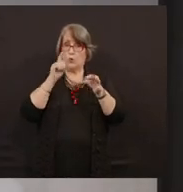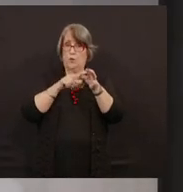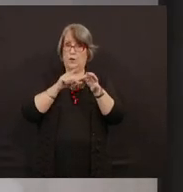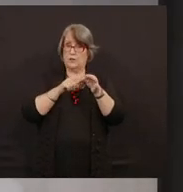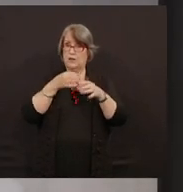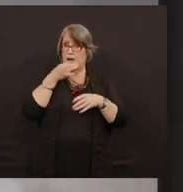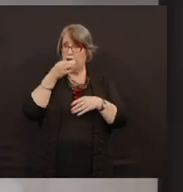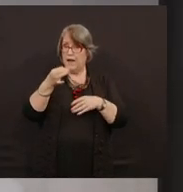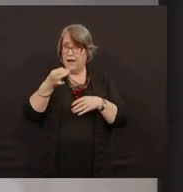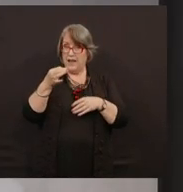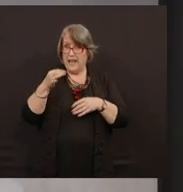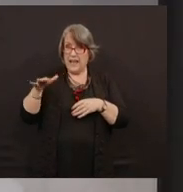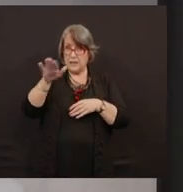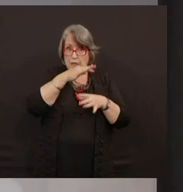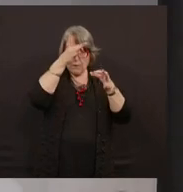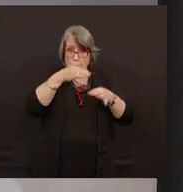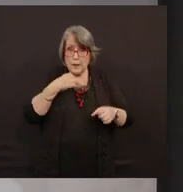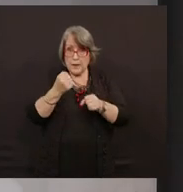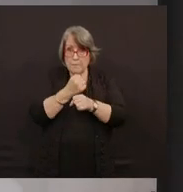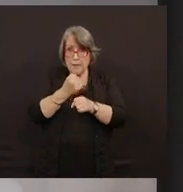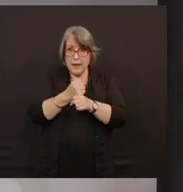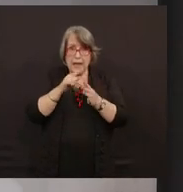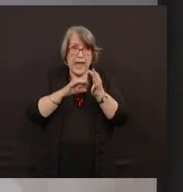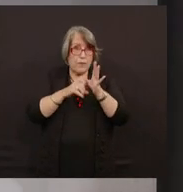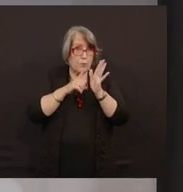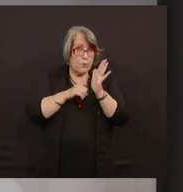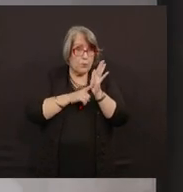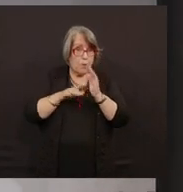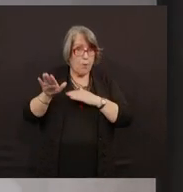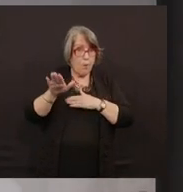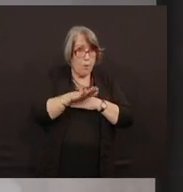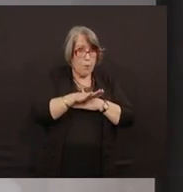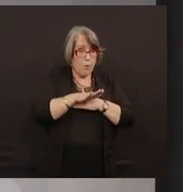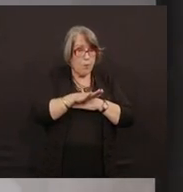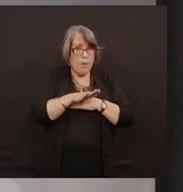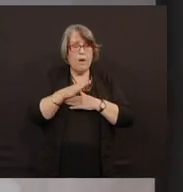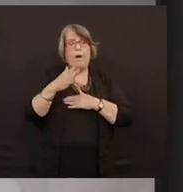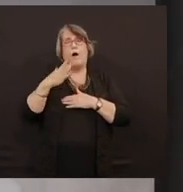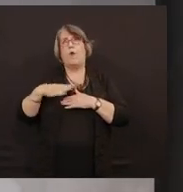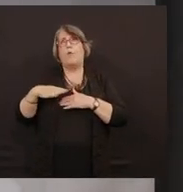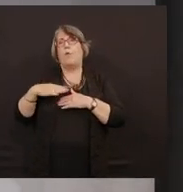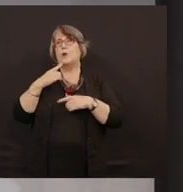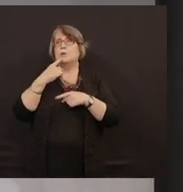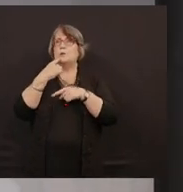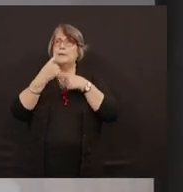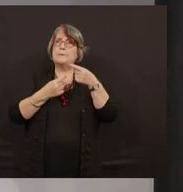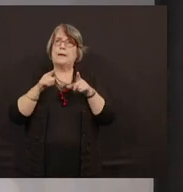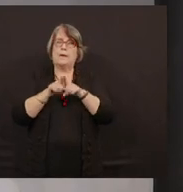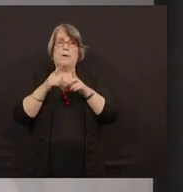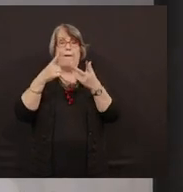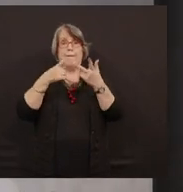about, is every decision we make an ethical decision? And I suppose I'd like to frame it in the context that